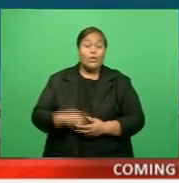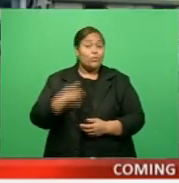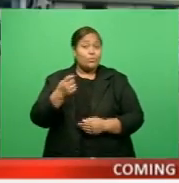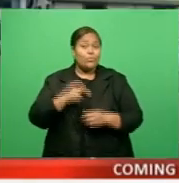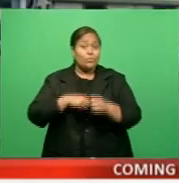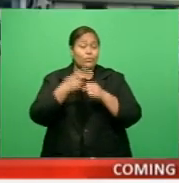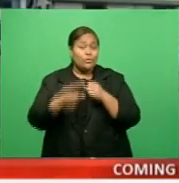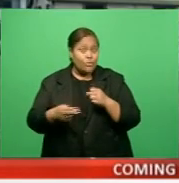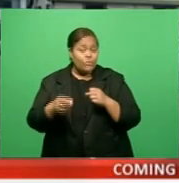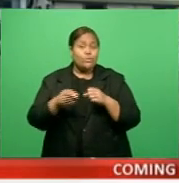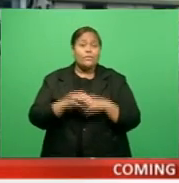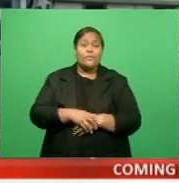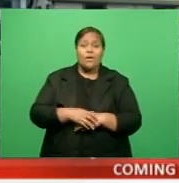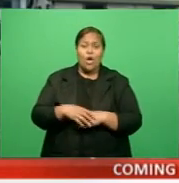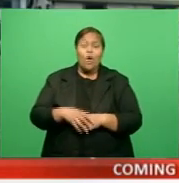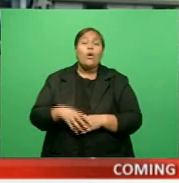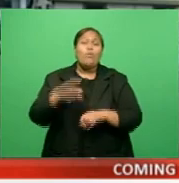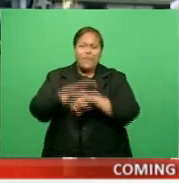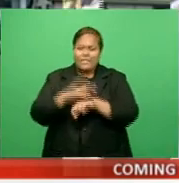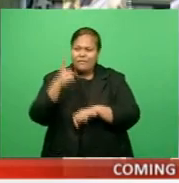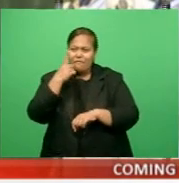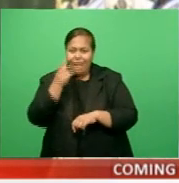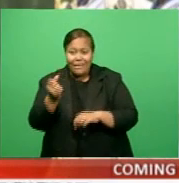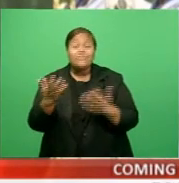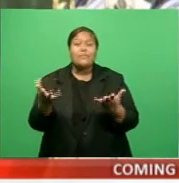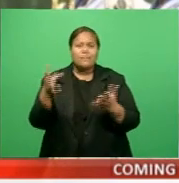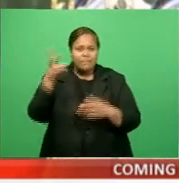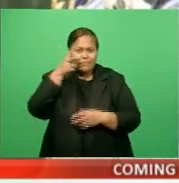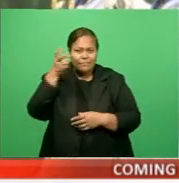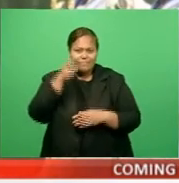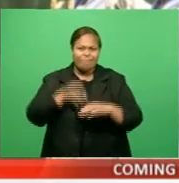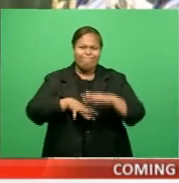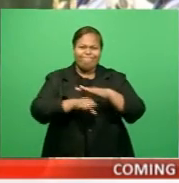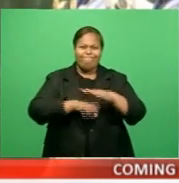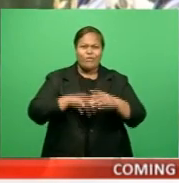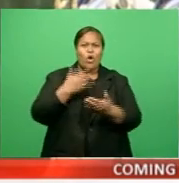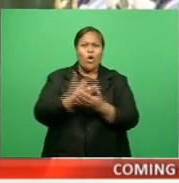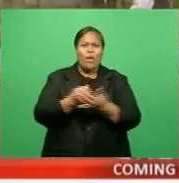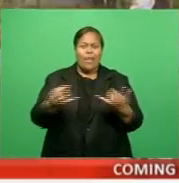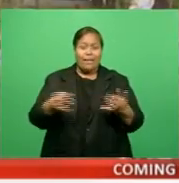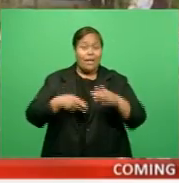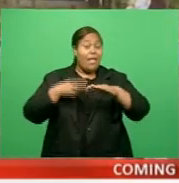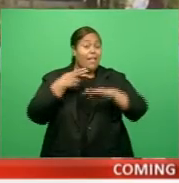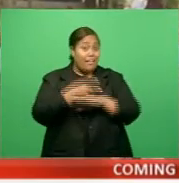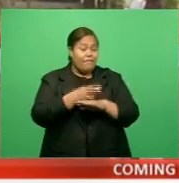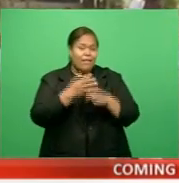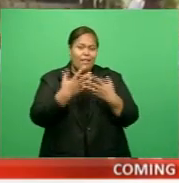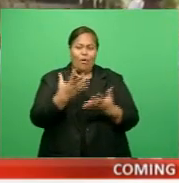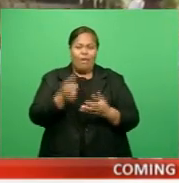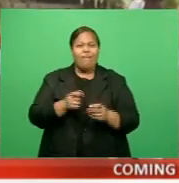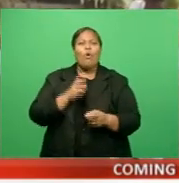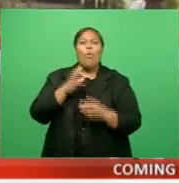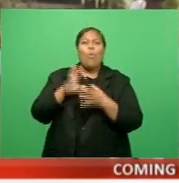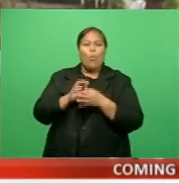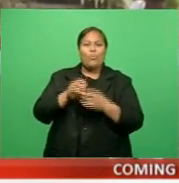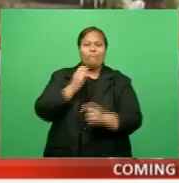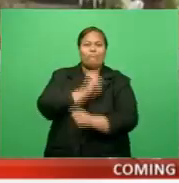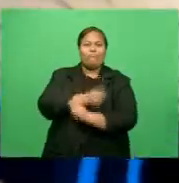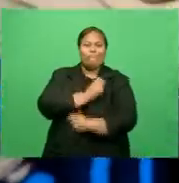ahead, police recover items lost in online scam. And Fiji Navy now has its own brass